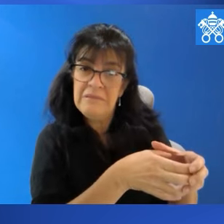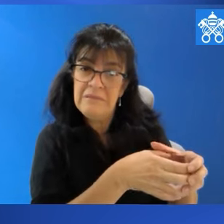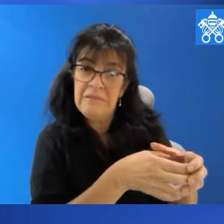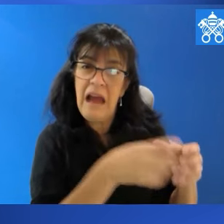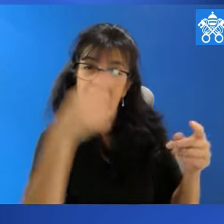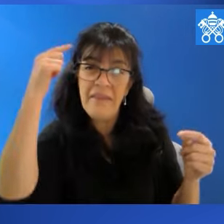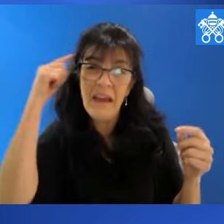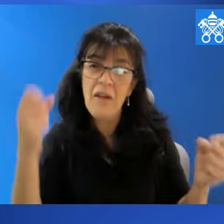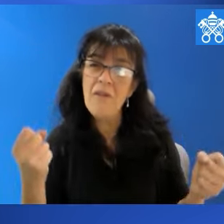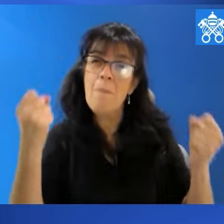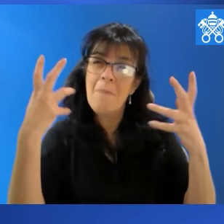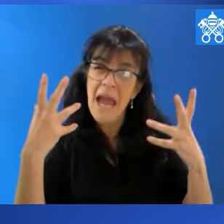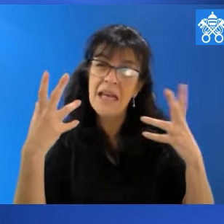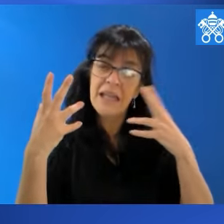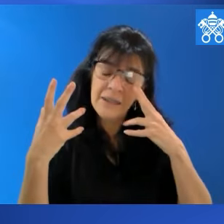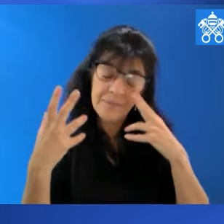I think of the many